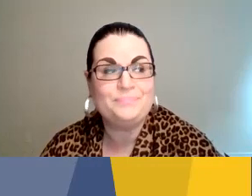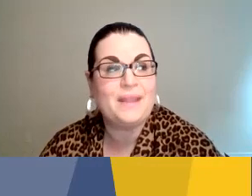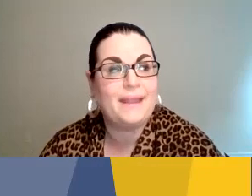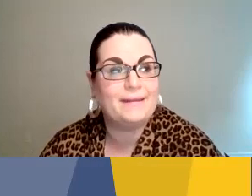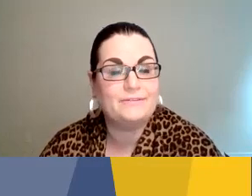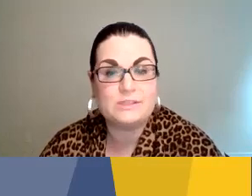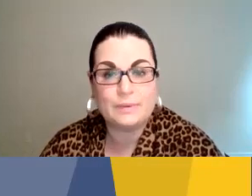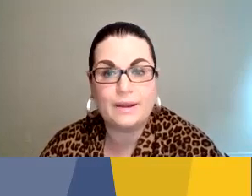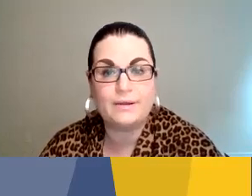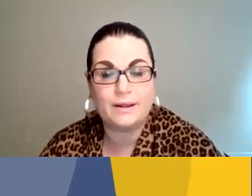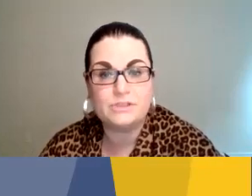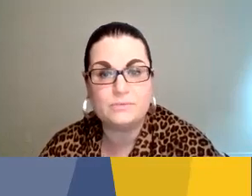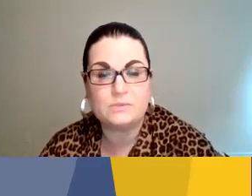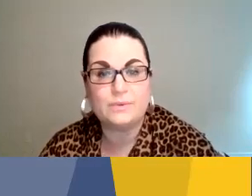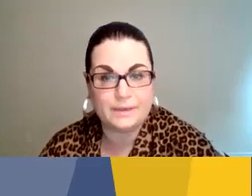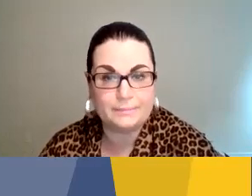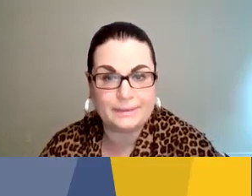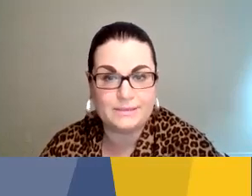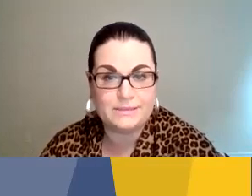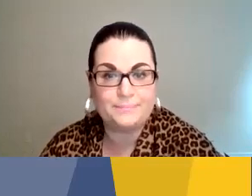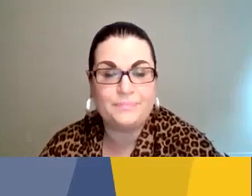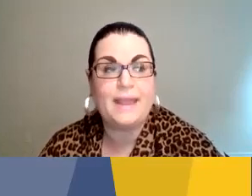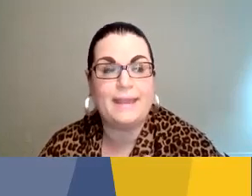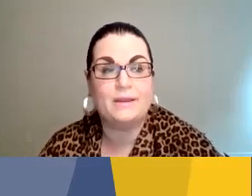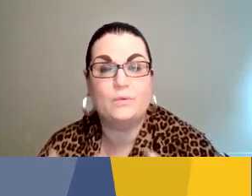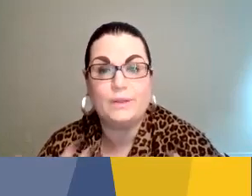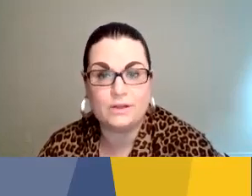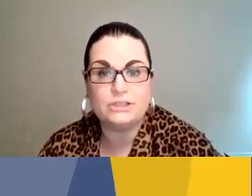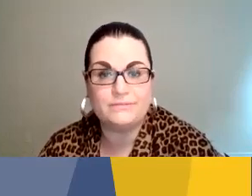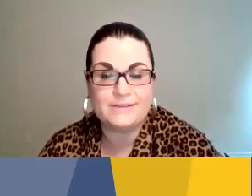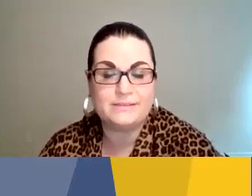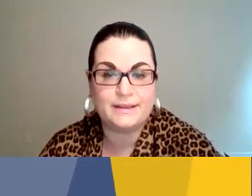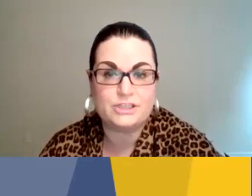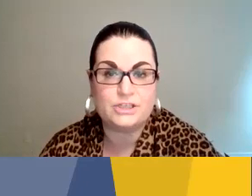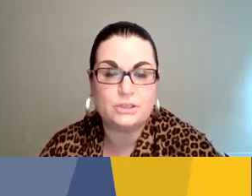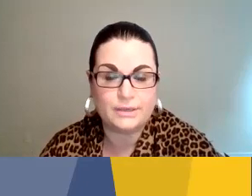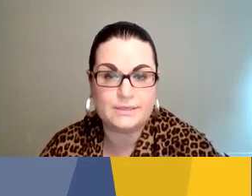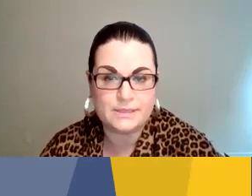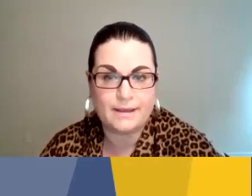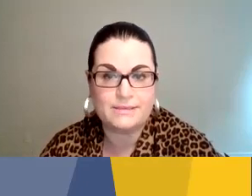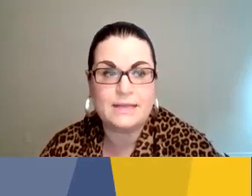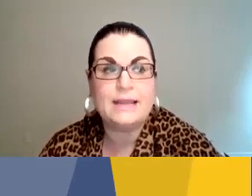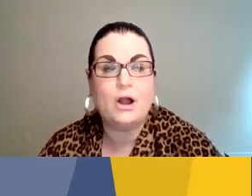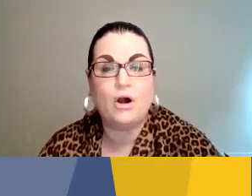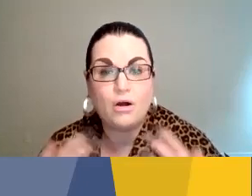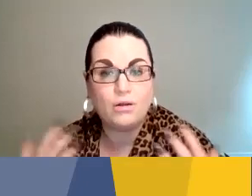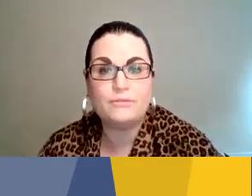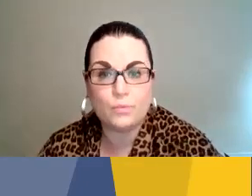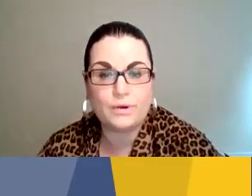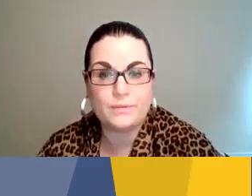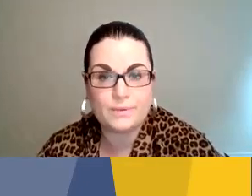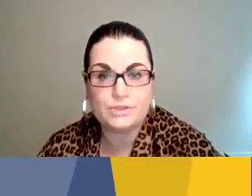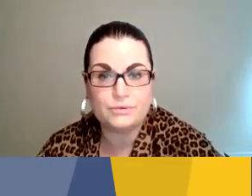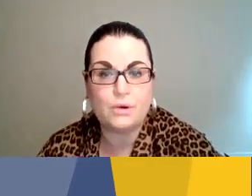suppliers. And if a supplier comes to us with a complaint and we launch an investigation to look into that, all